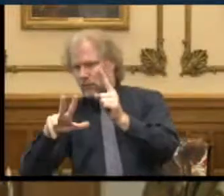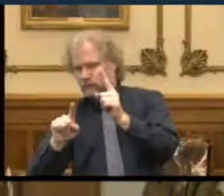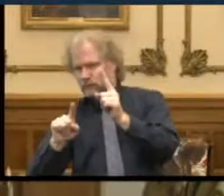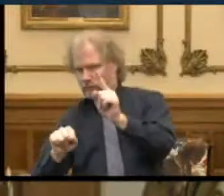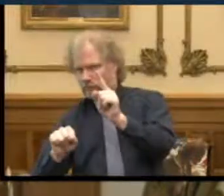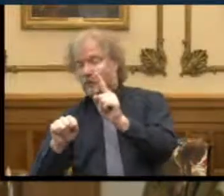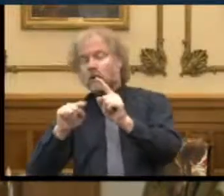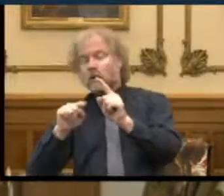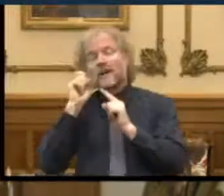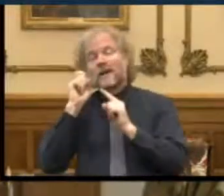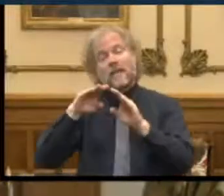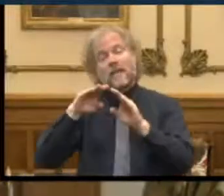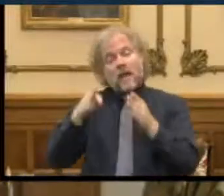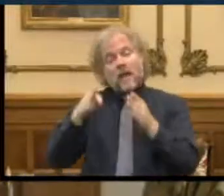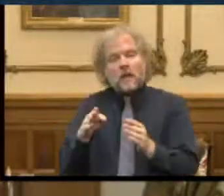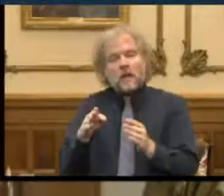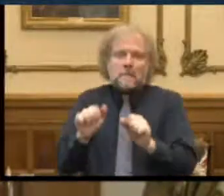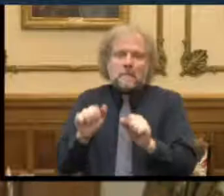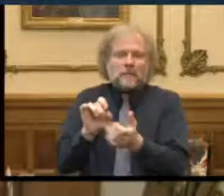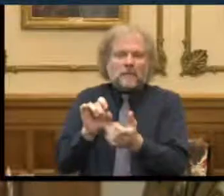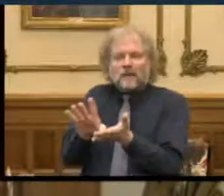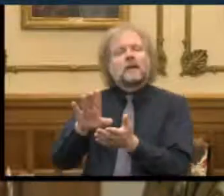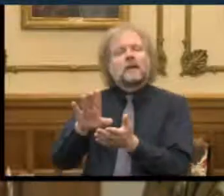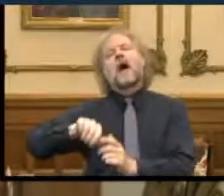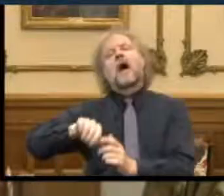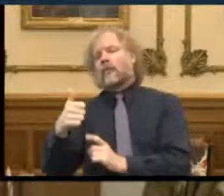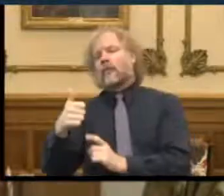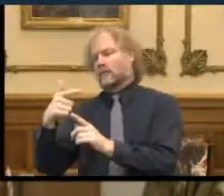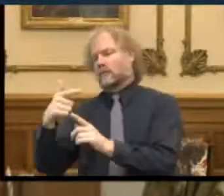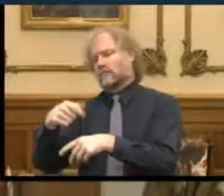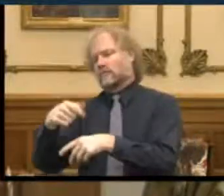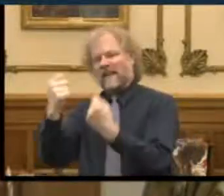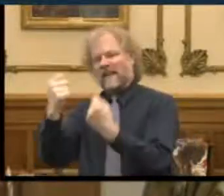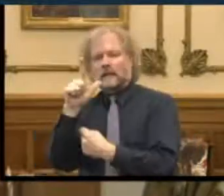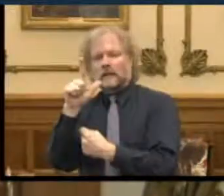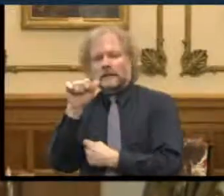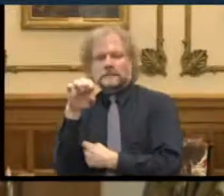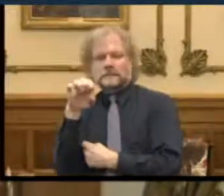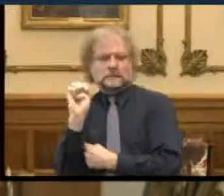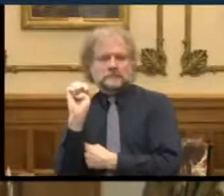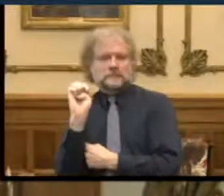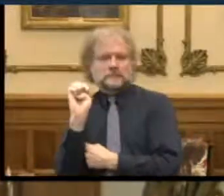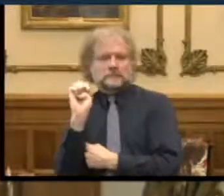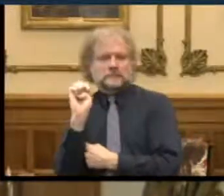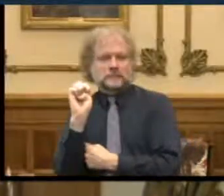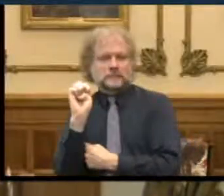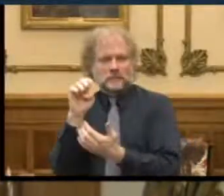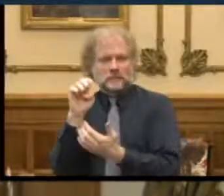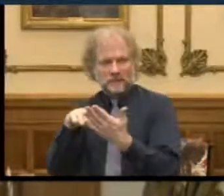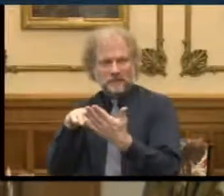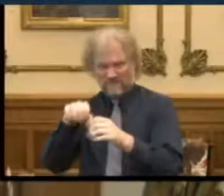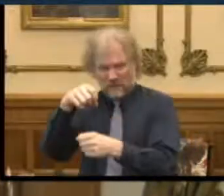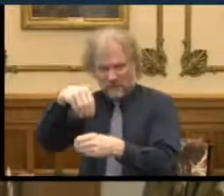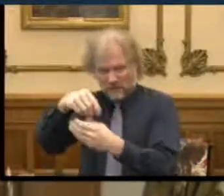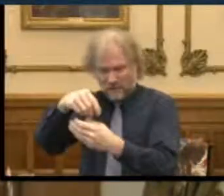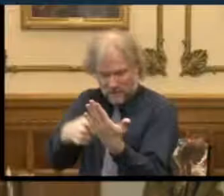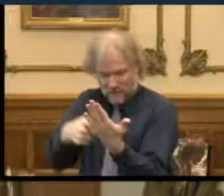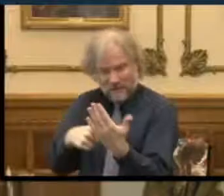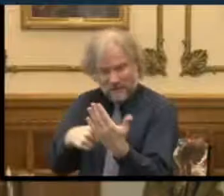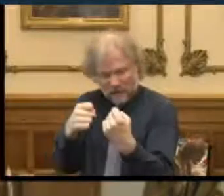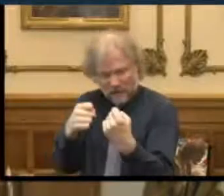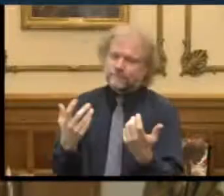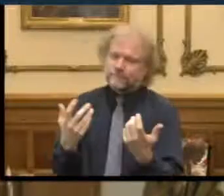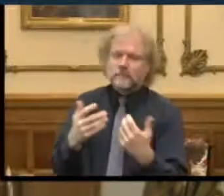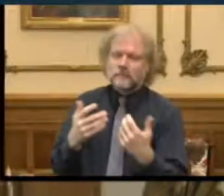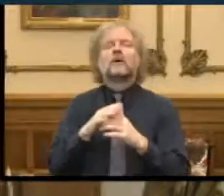However, the household still may be evicted for other lease violations within their lease. So I probably